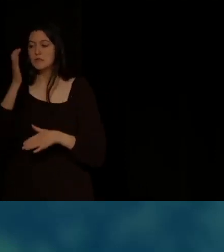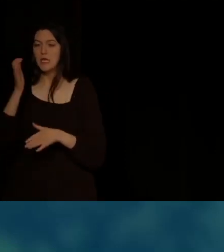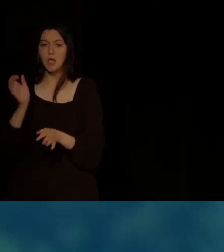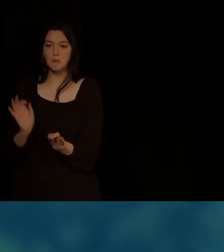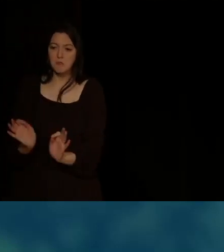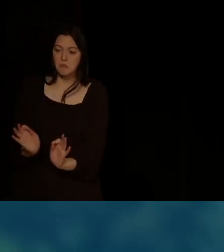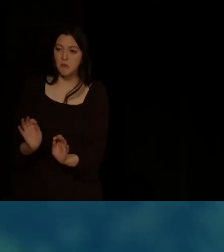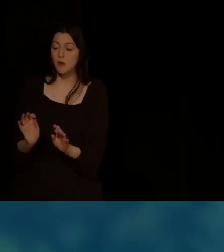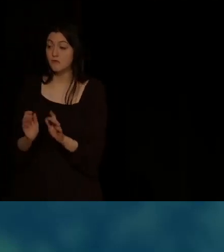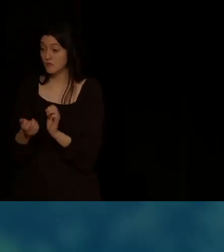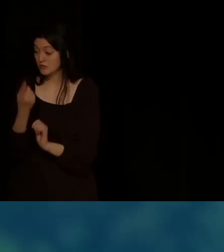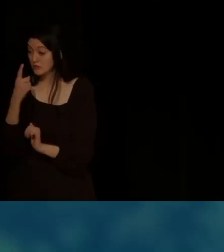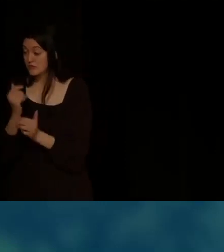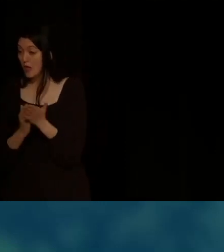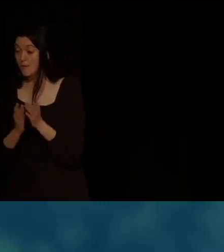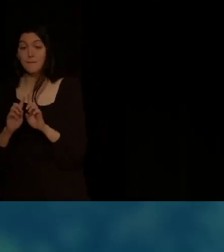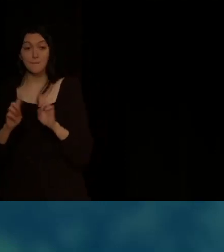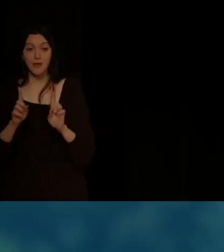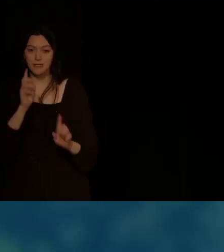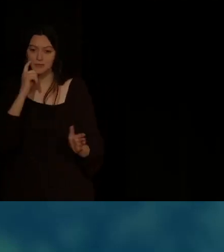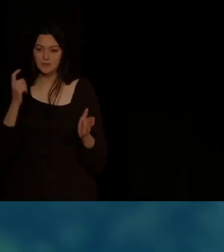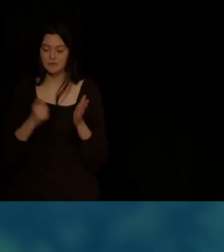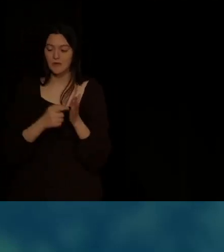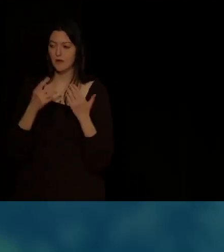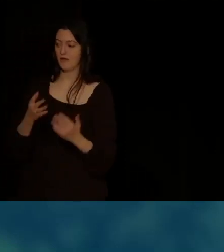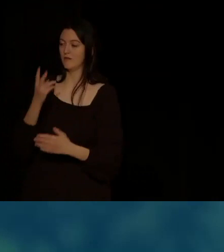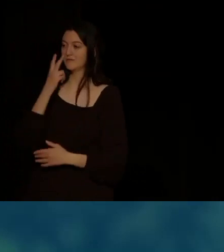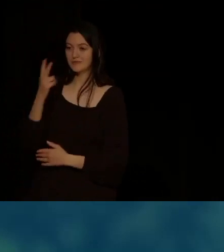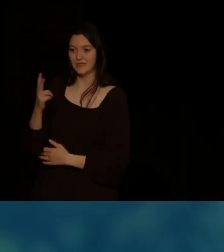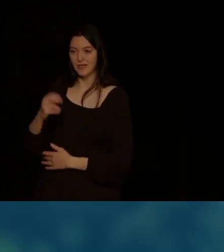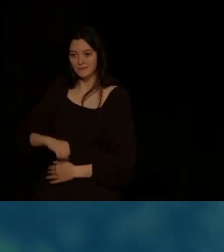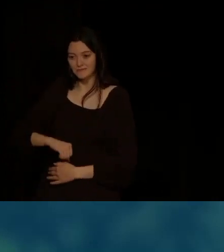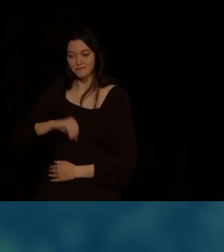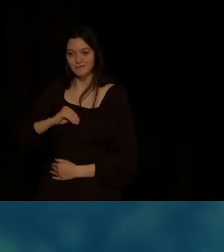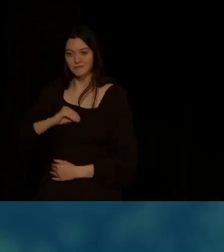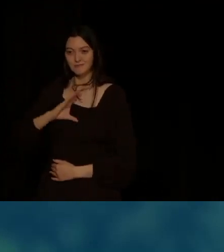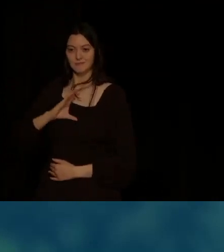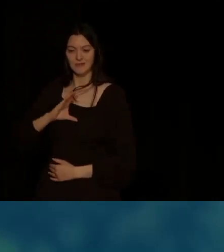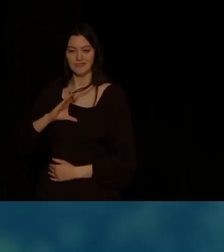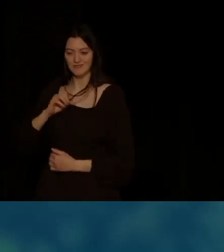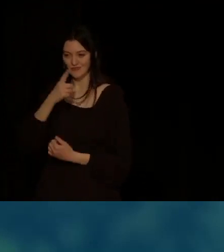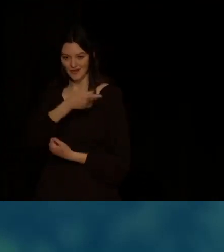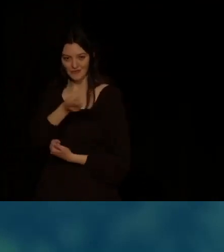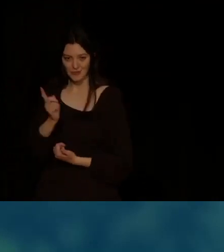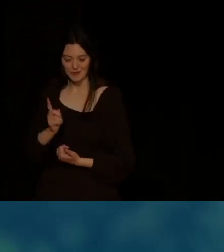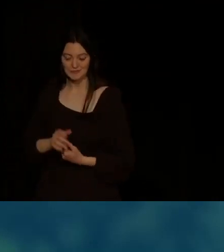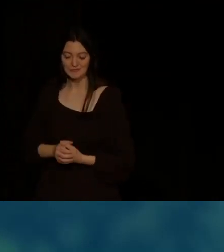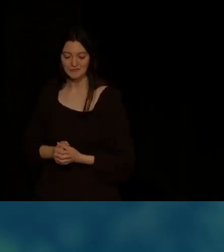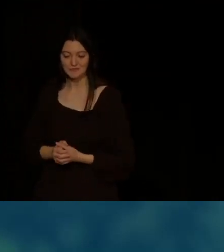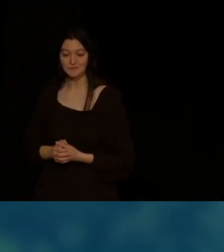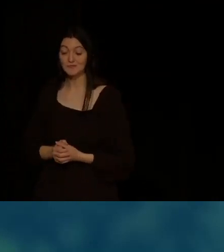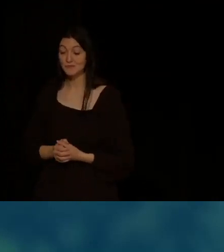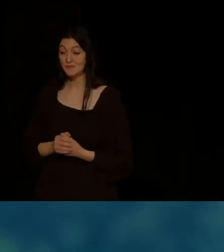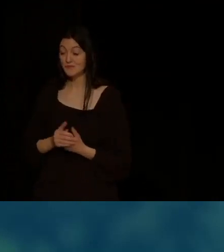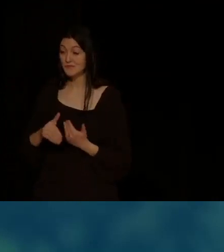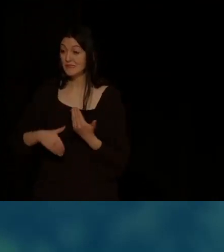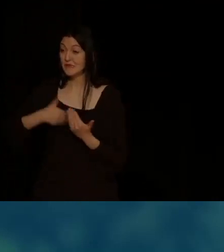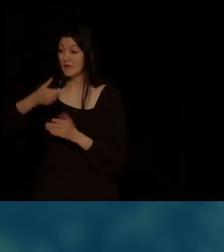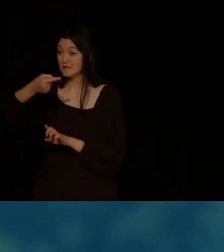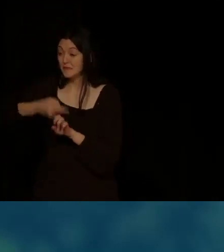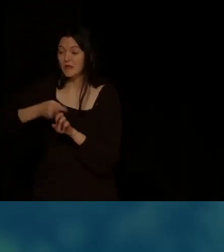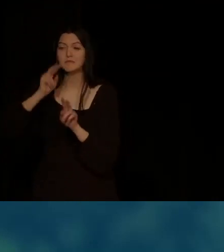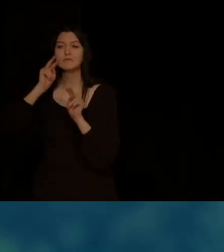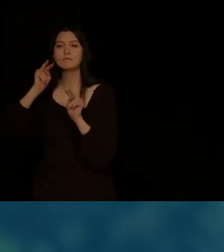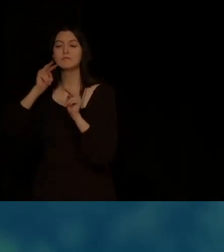some, but to be seen means a lot to everyone. Within the next month, I